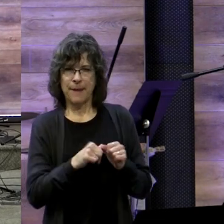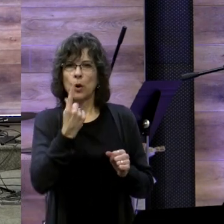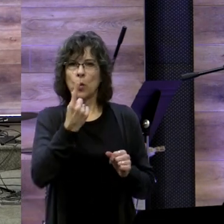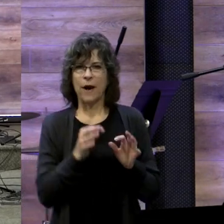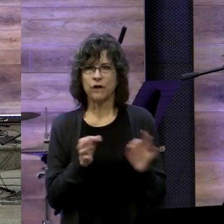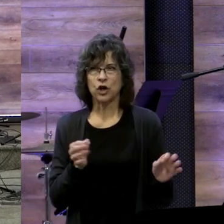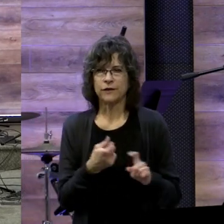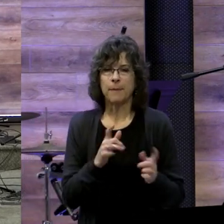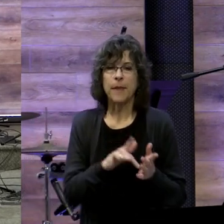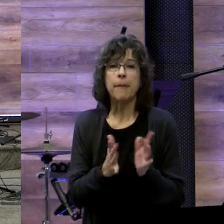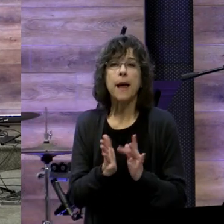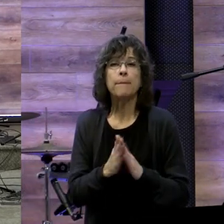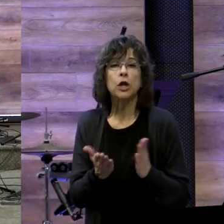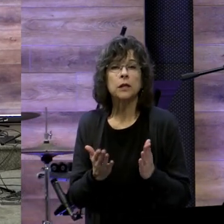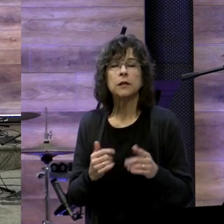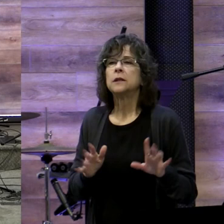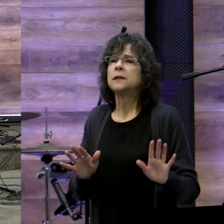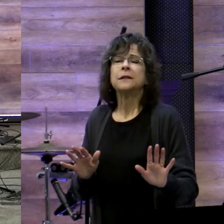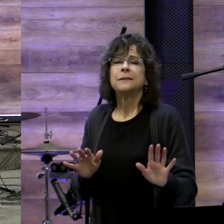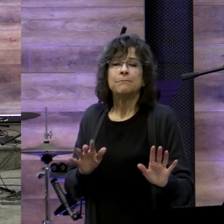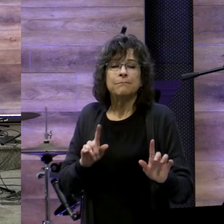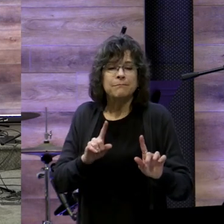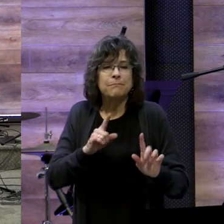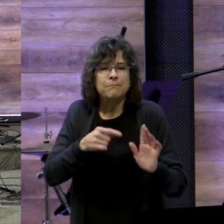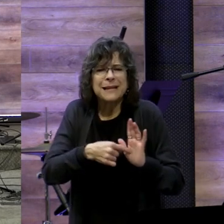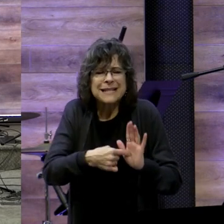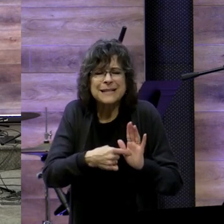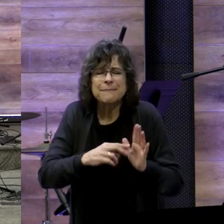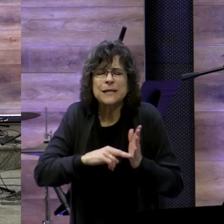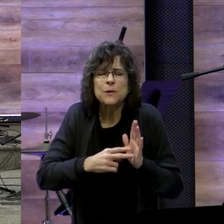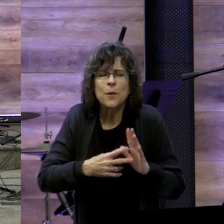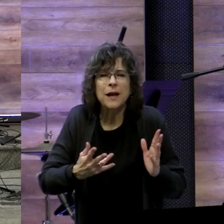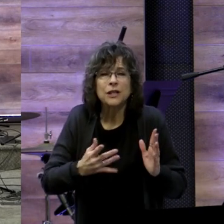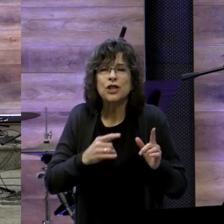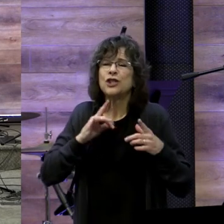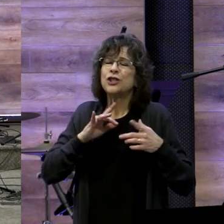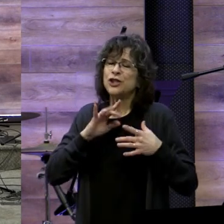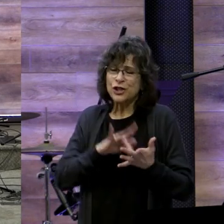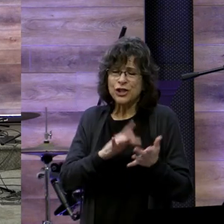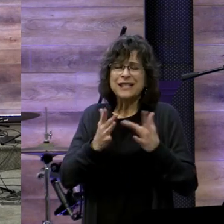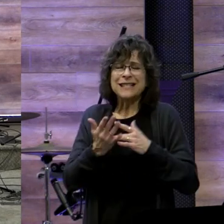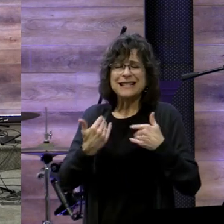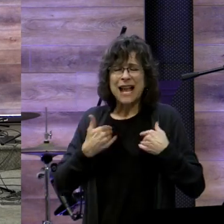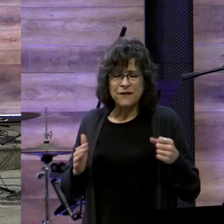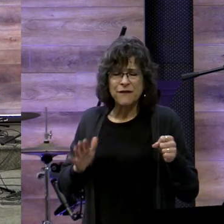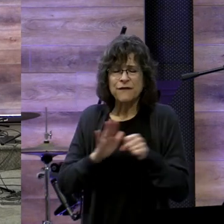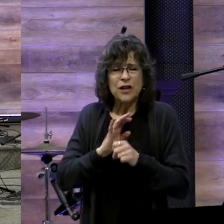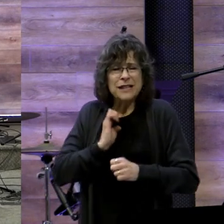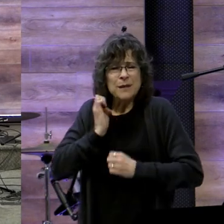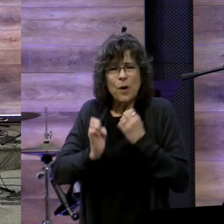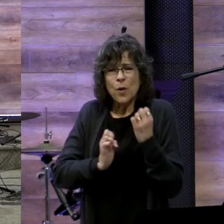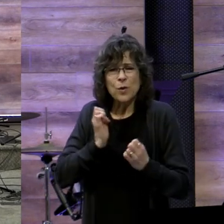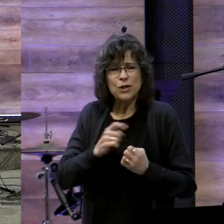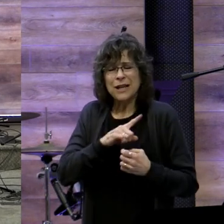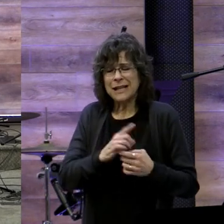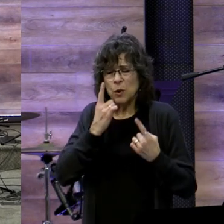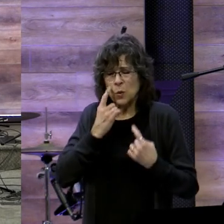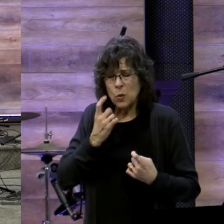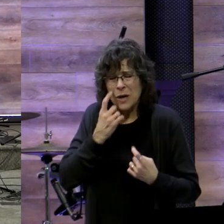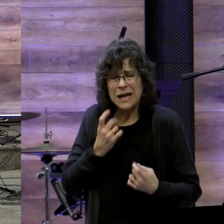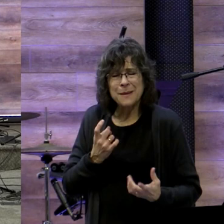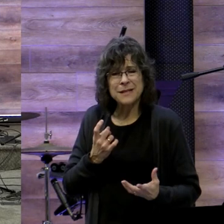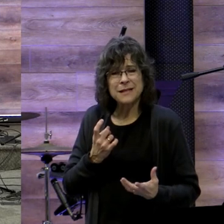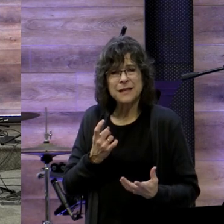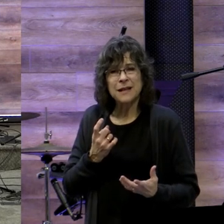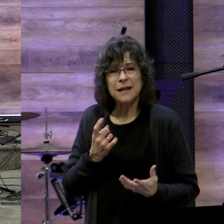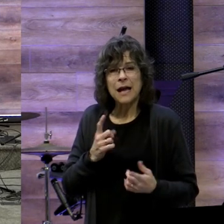experiences sadness. He experiences grief. He weeps because it's the proper response in that moment. This isn't okay. But when it says that